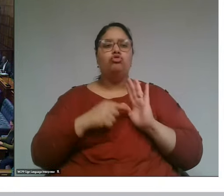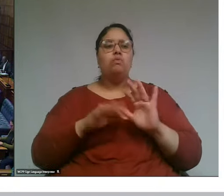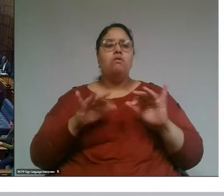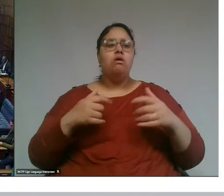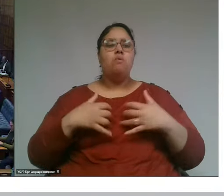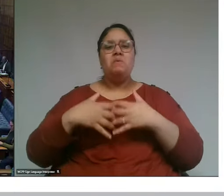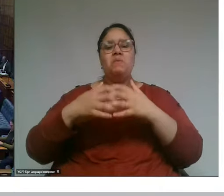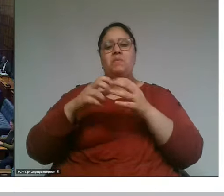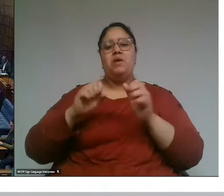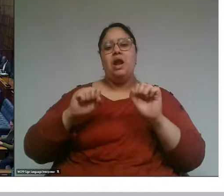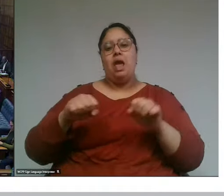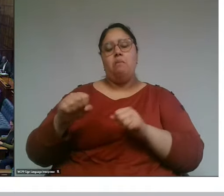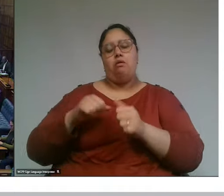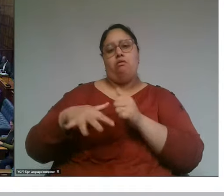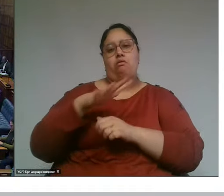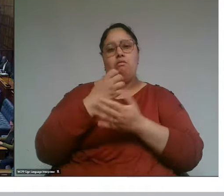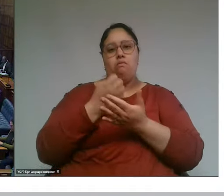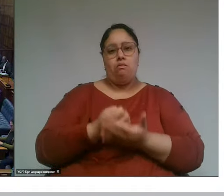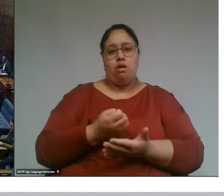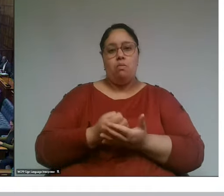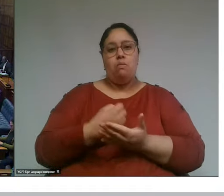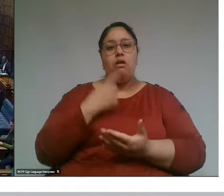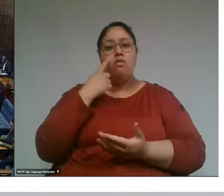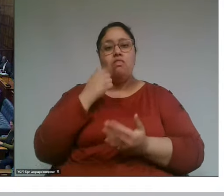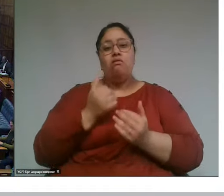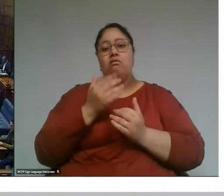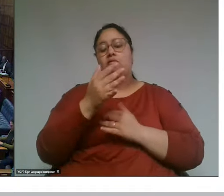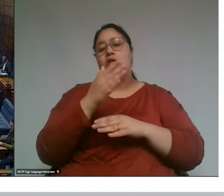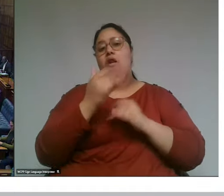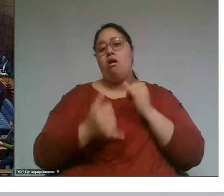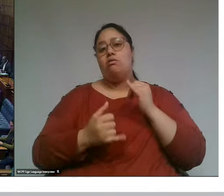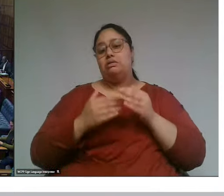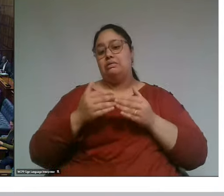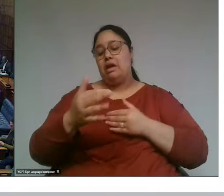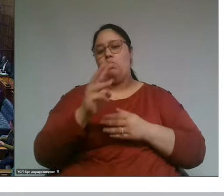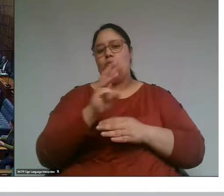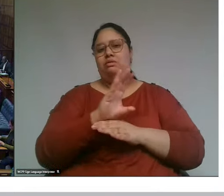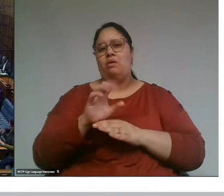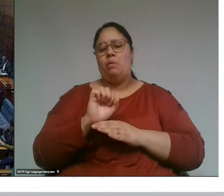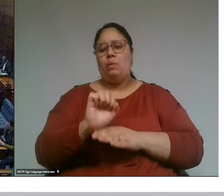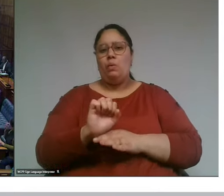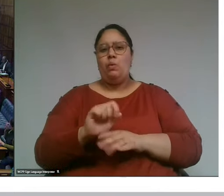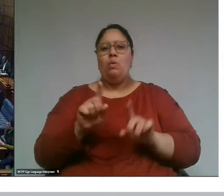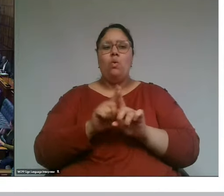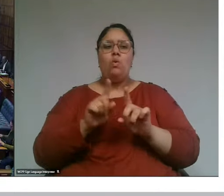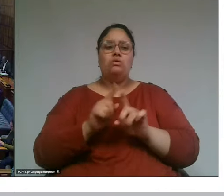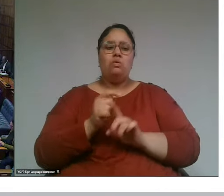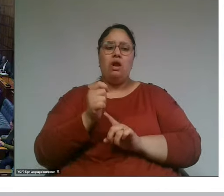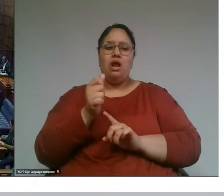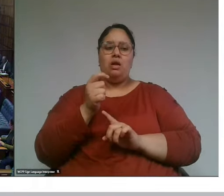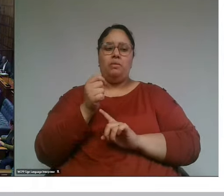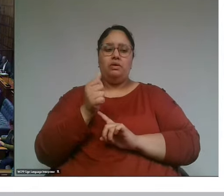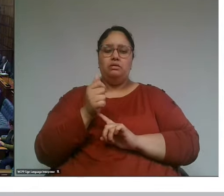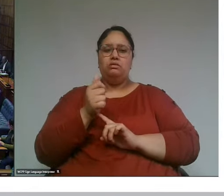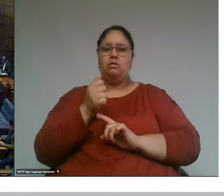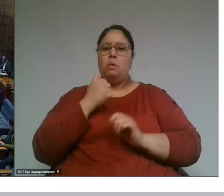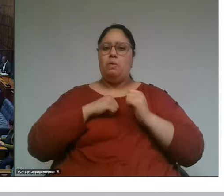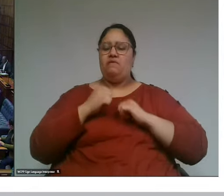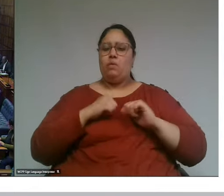enabling economy and I think over the last uh period the Western Cape has always kind of slightly out